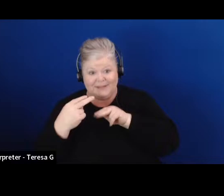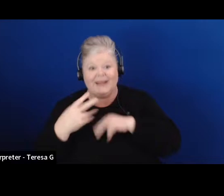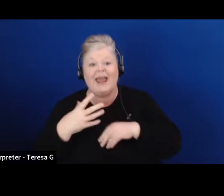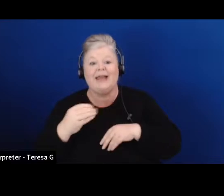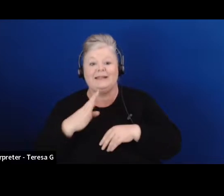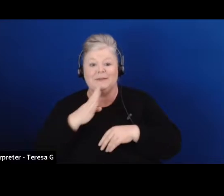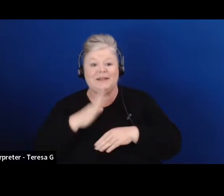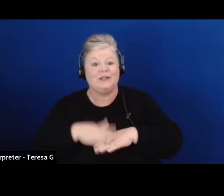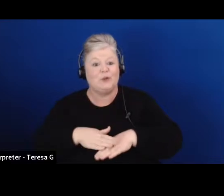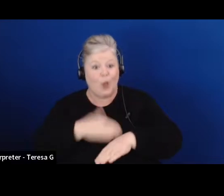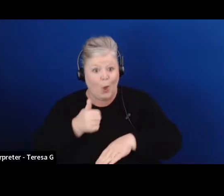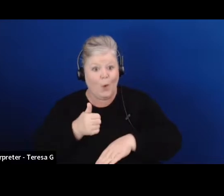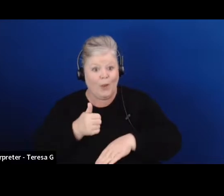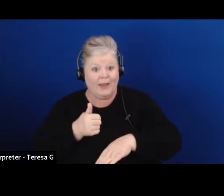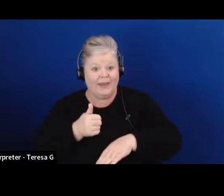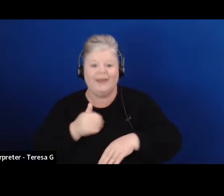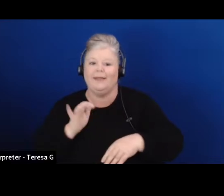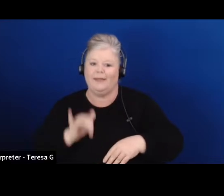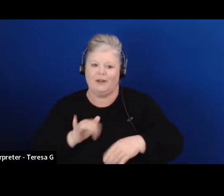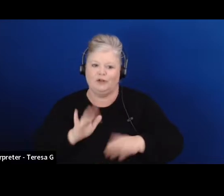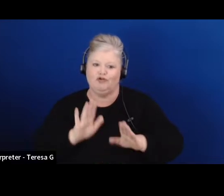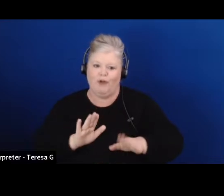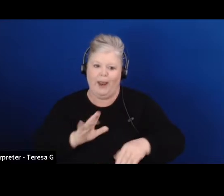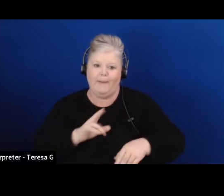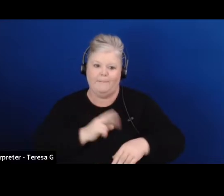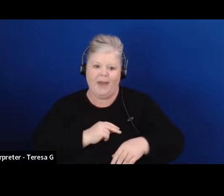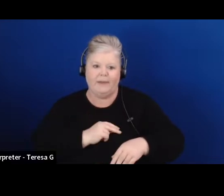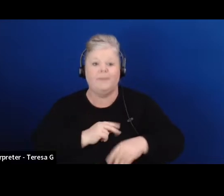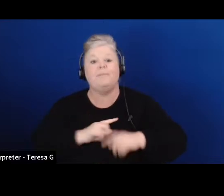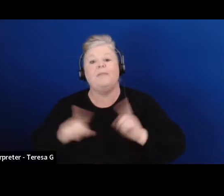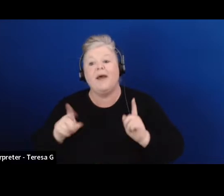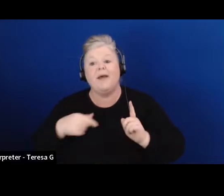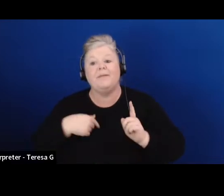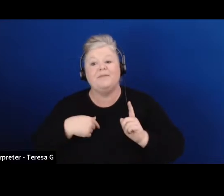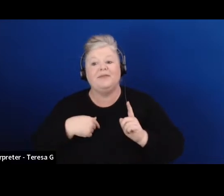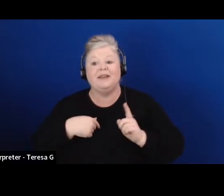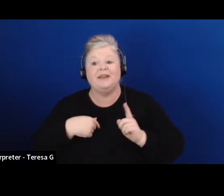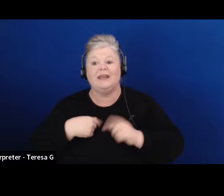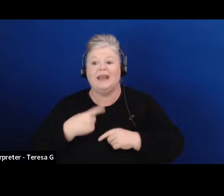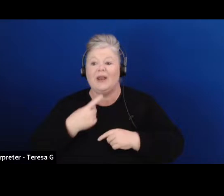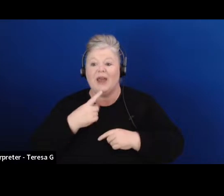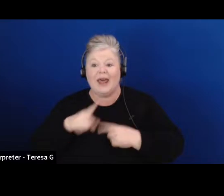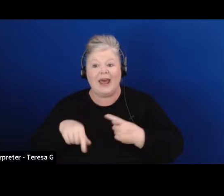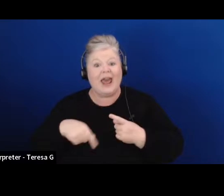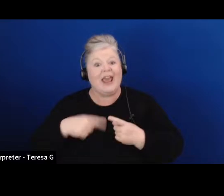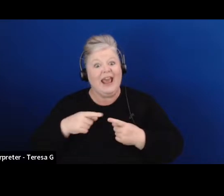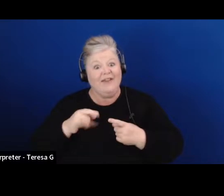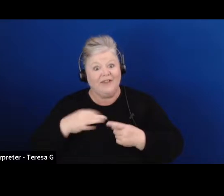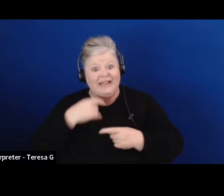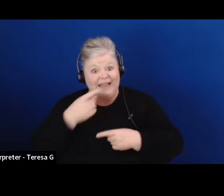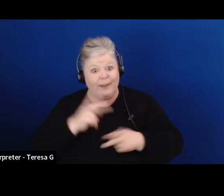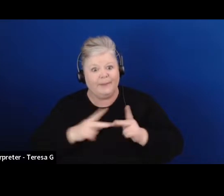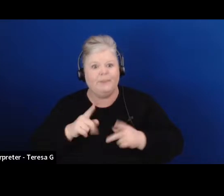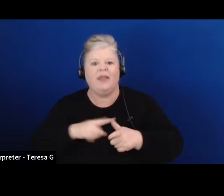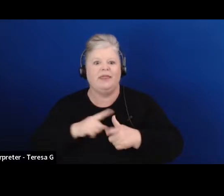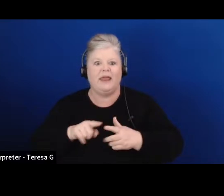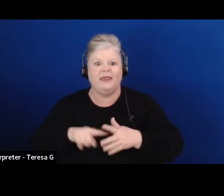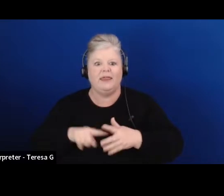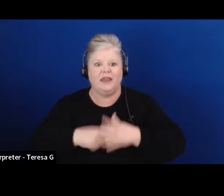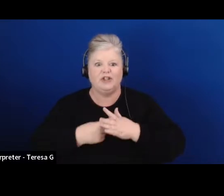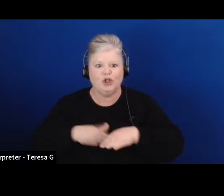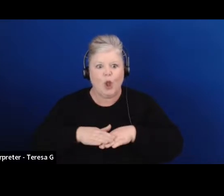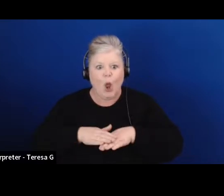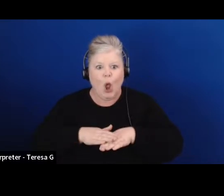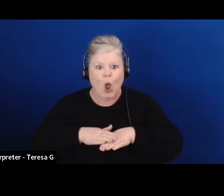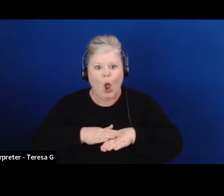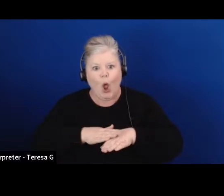great. I have told people that before, and then they start speaking too slowly. So I